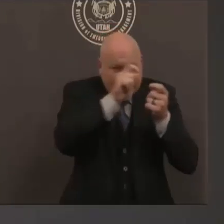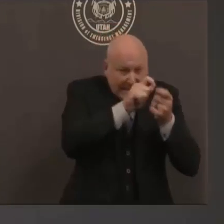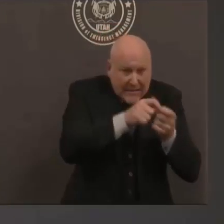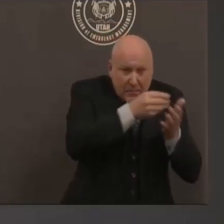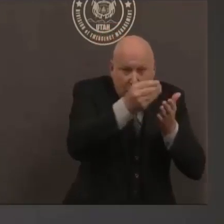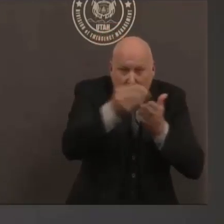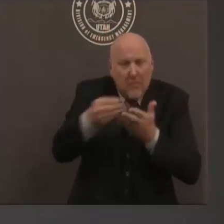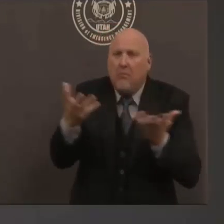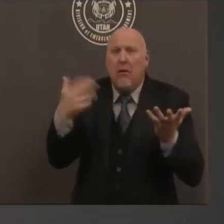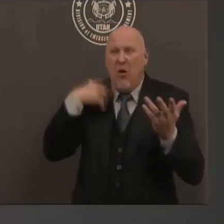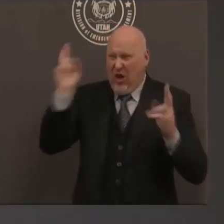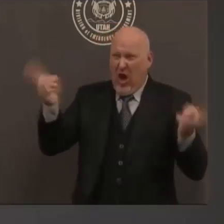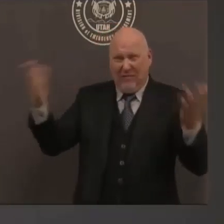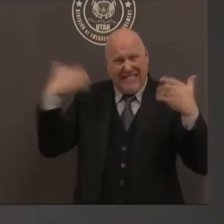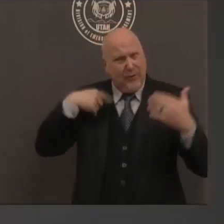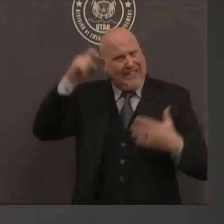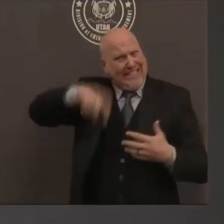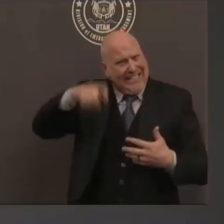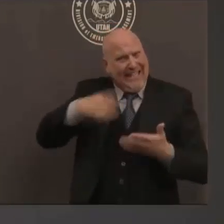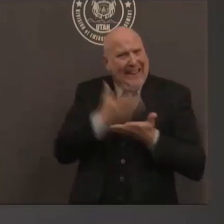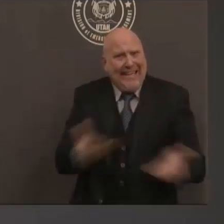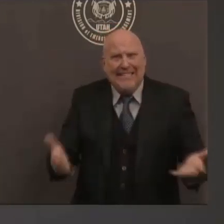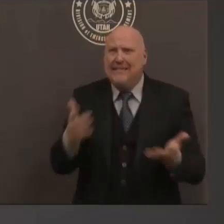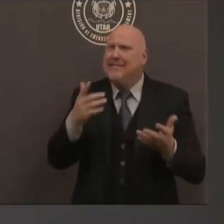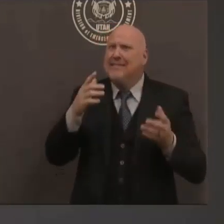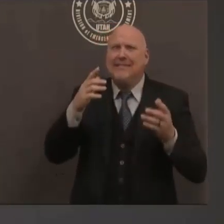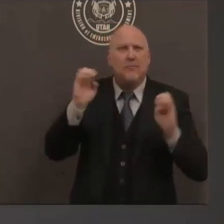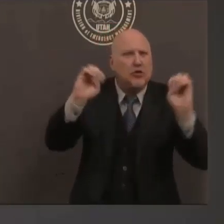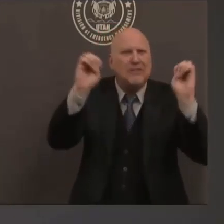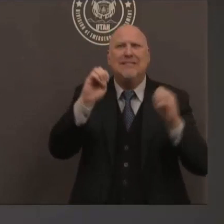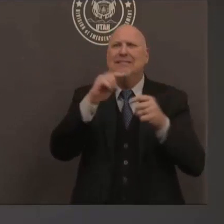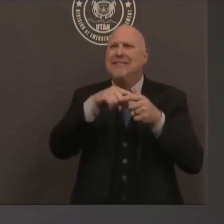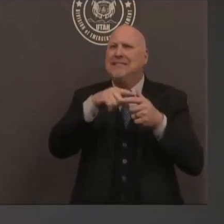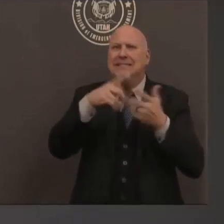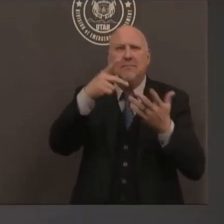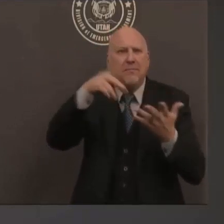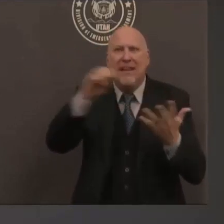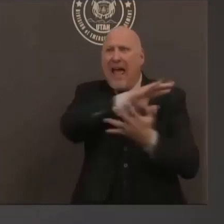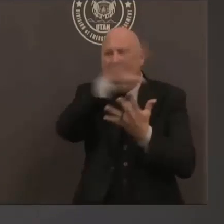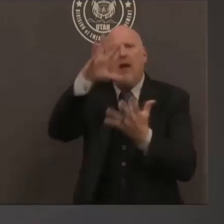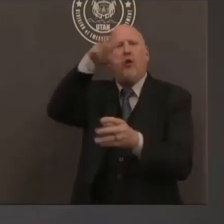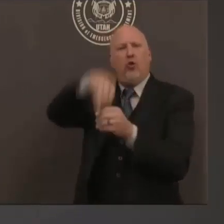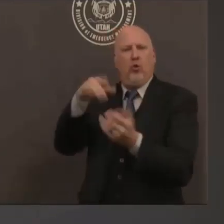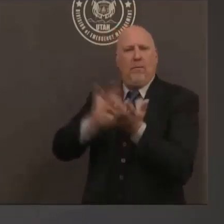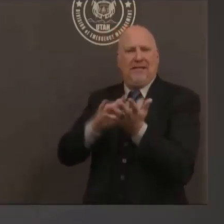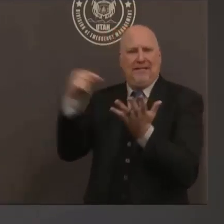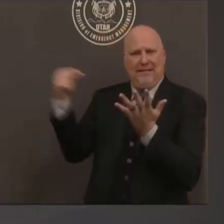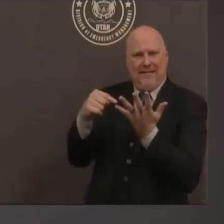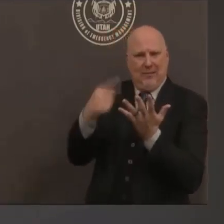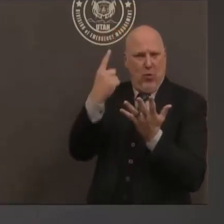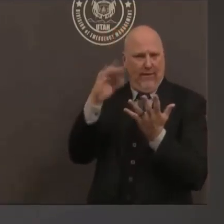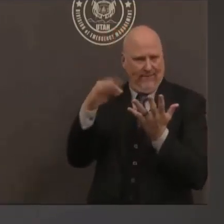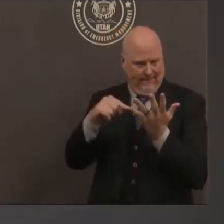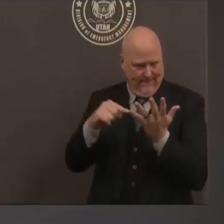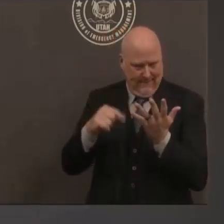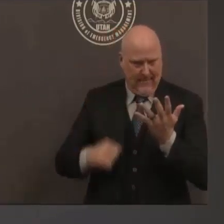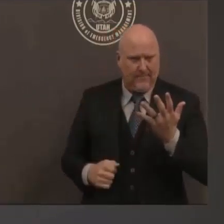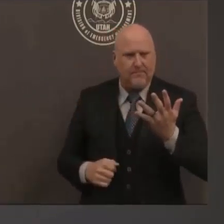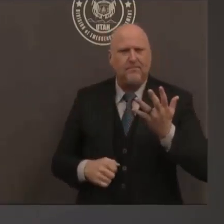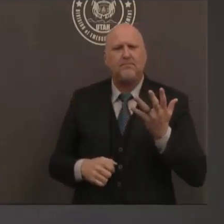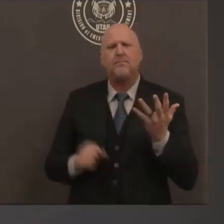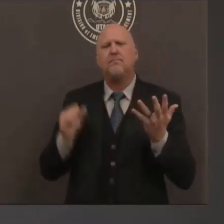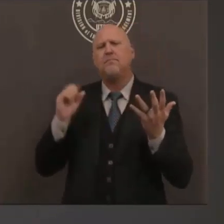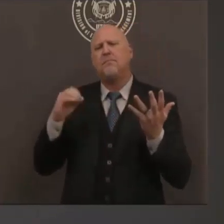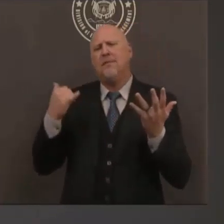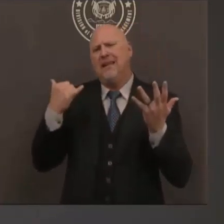negotiations and purchase agreements. But as this has come out, I have some questions about how it came about,